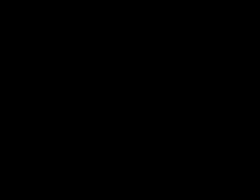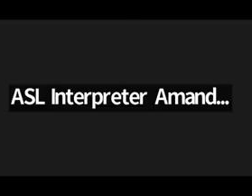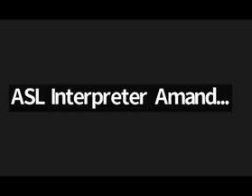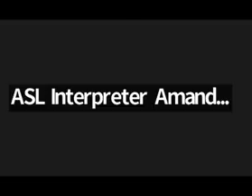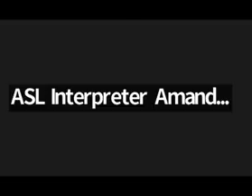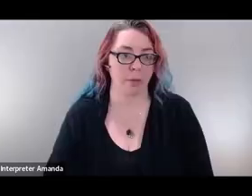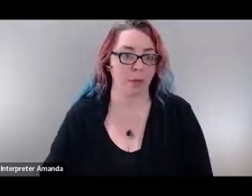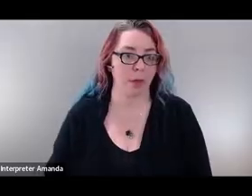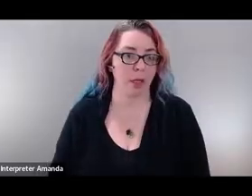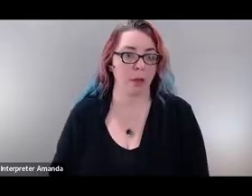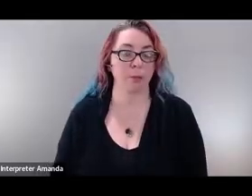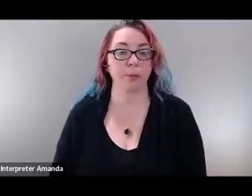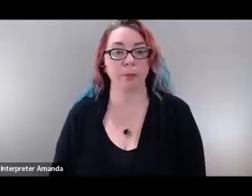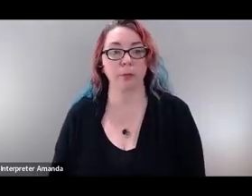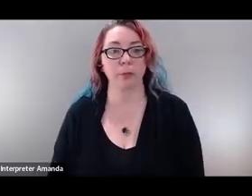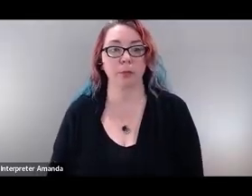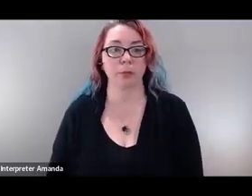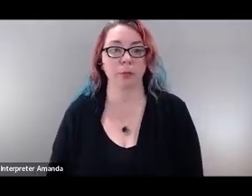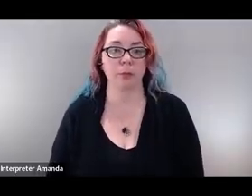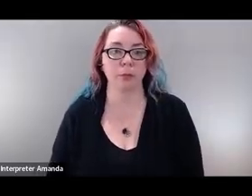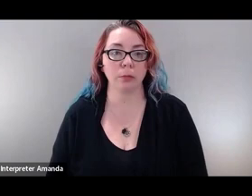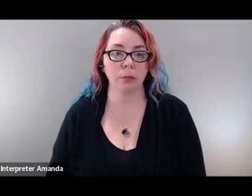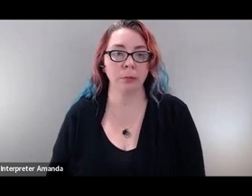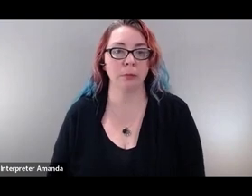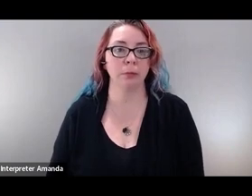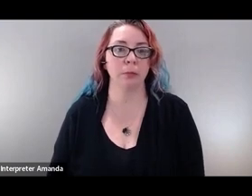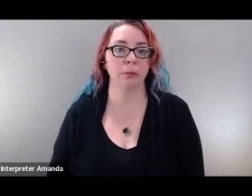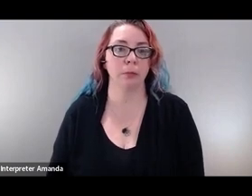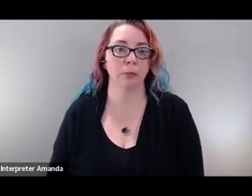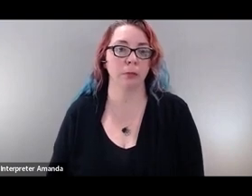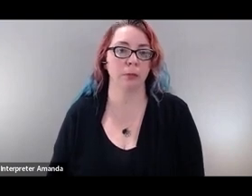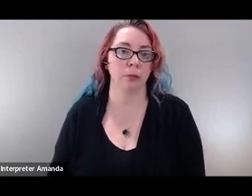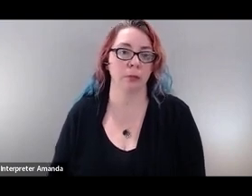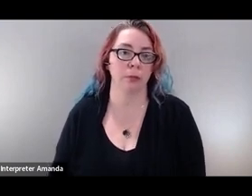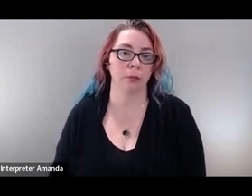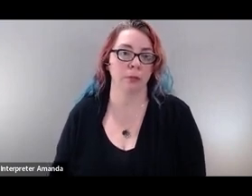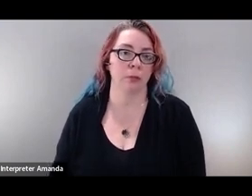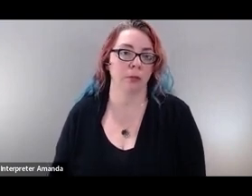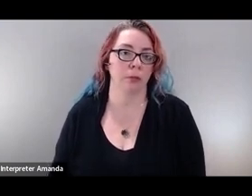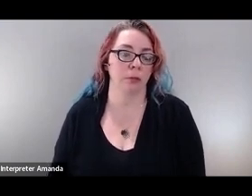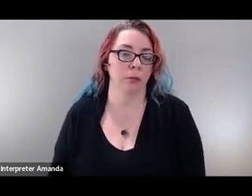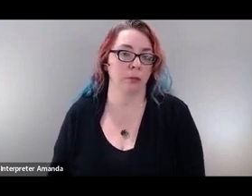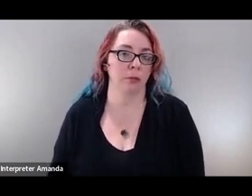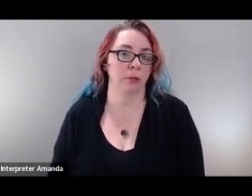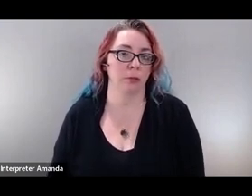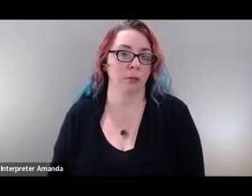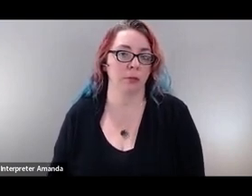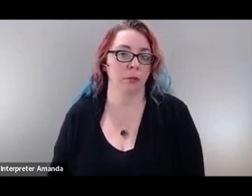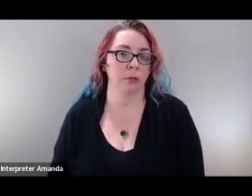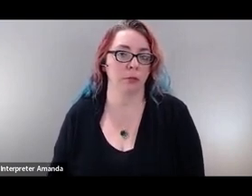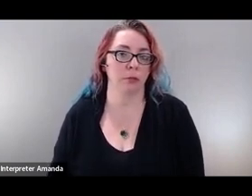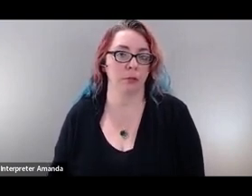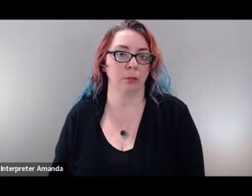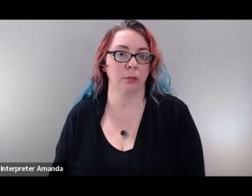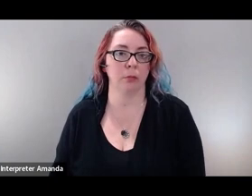to think about the way that we engage with community and the way that we engage with projects artistically as something that could be repeated or